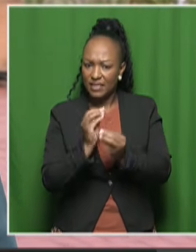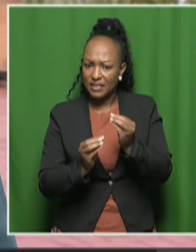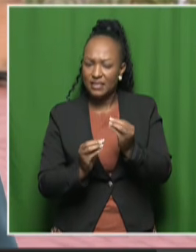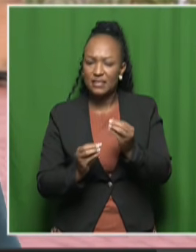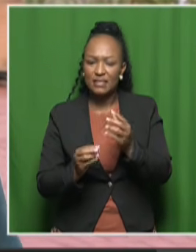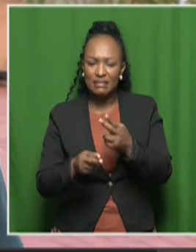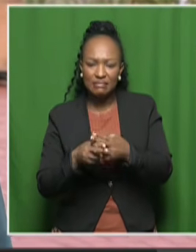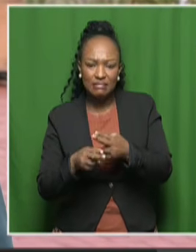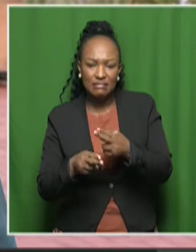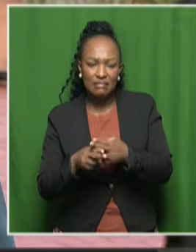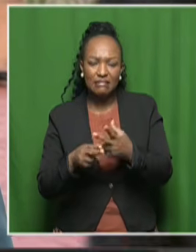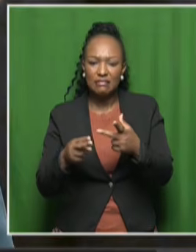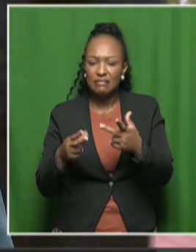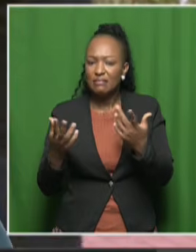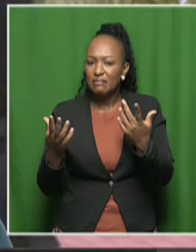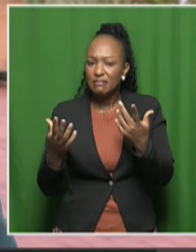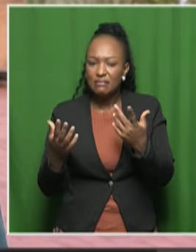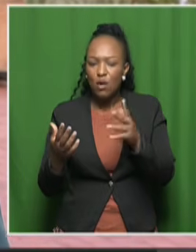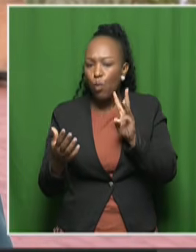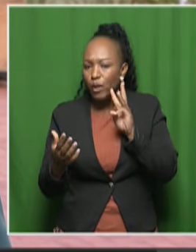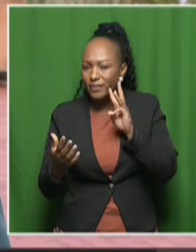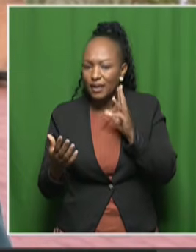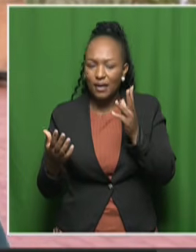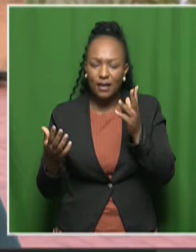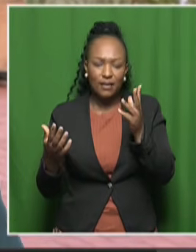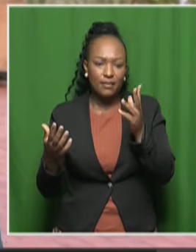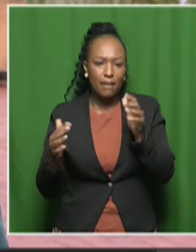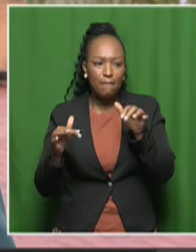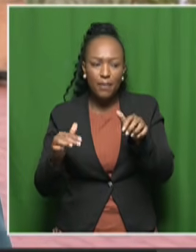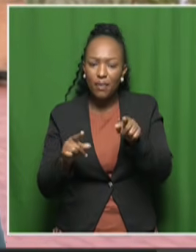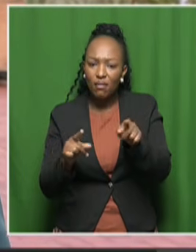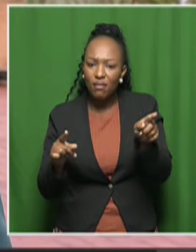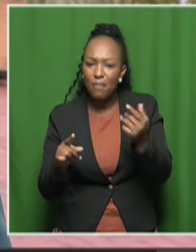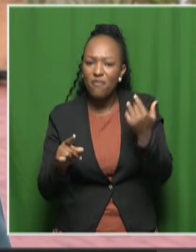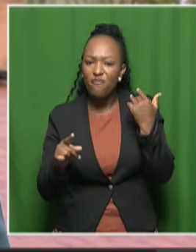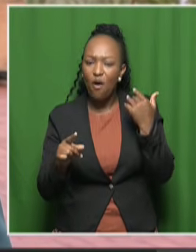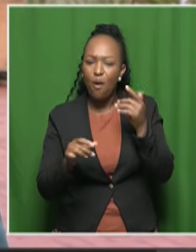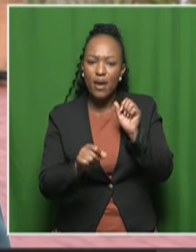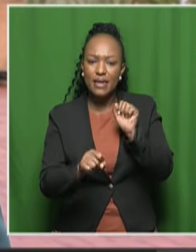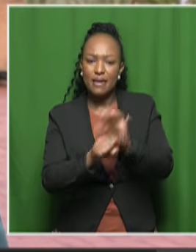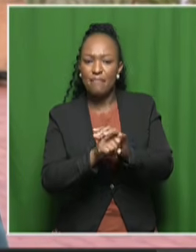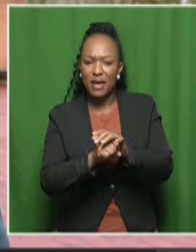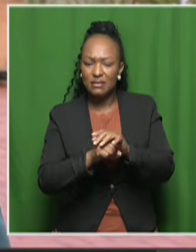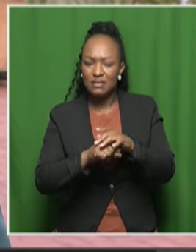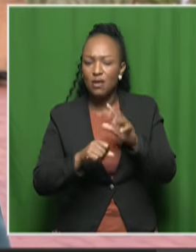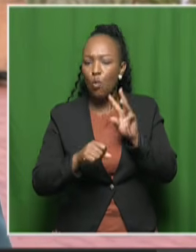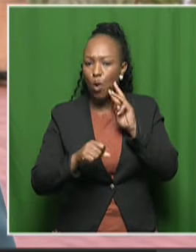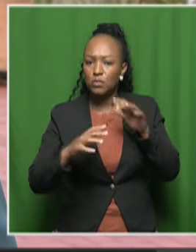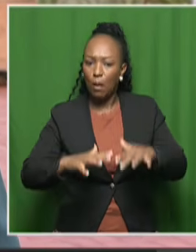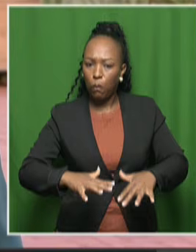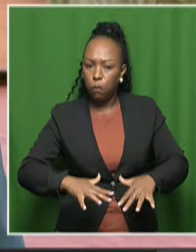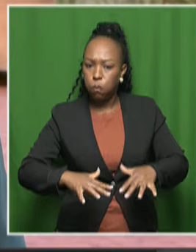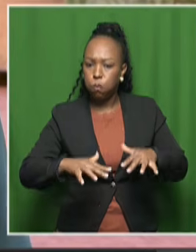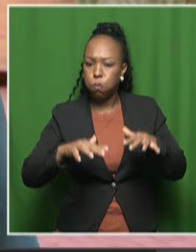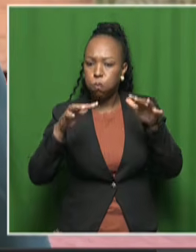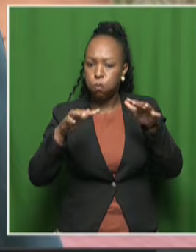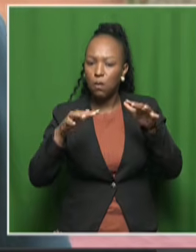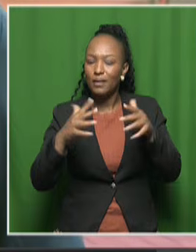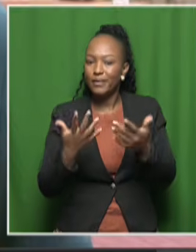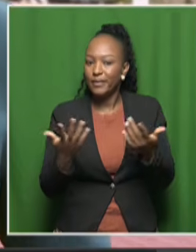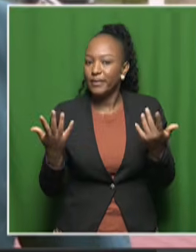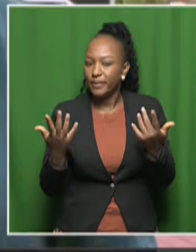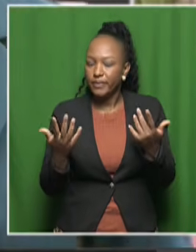sewage issues. There's water crisis. There's flood victims not having adequate housing. I am joined by the Mayor